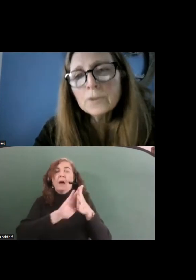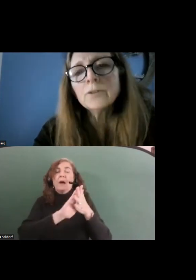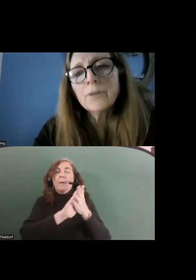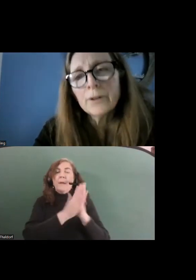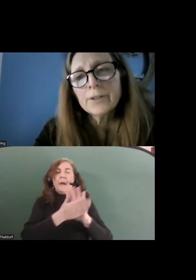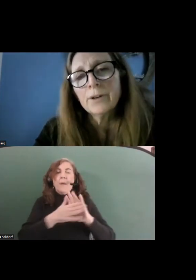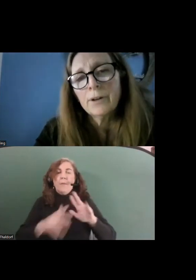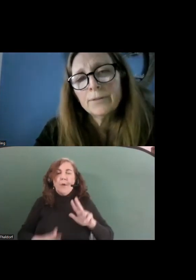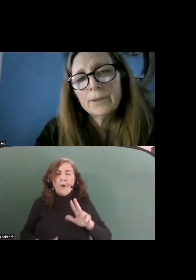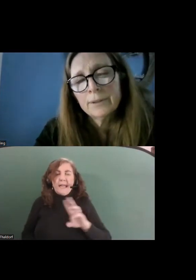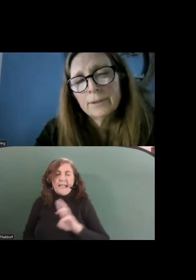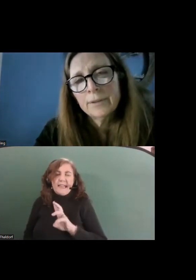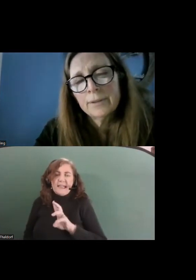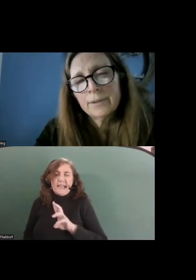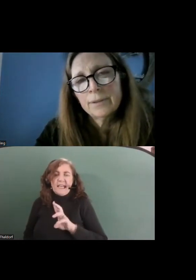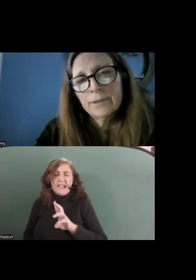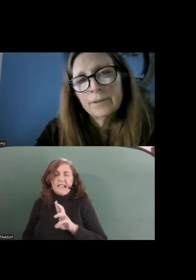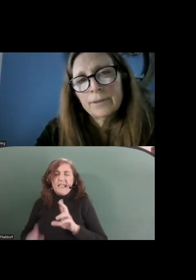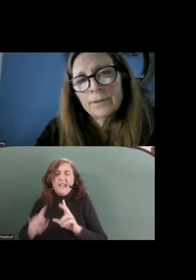Which is very soft.